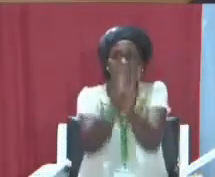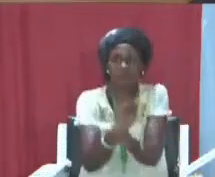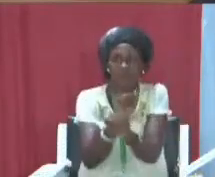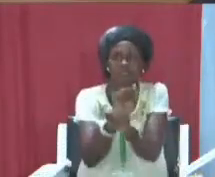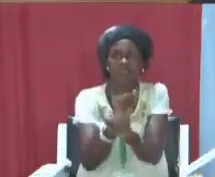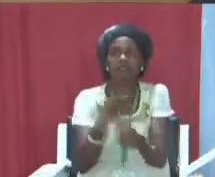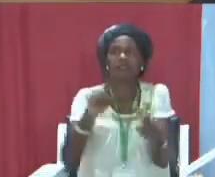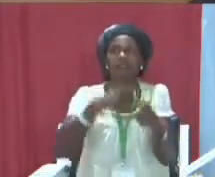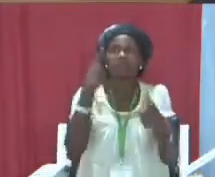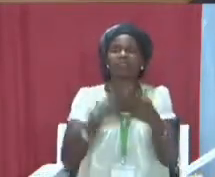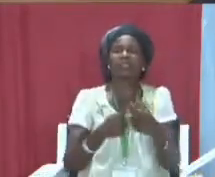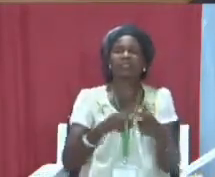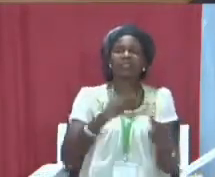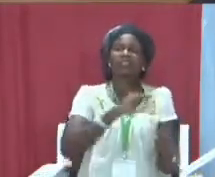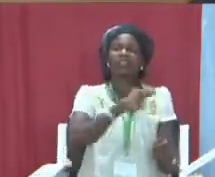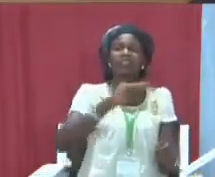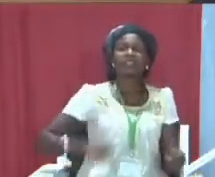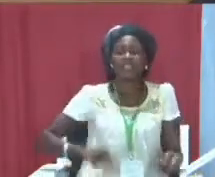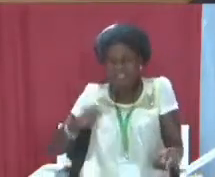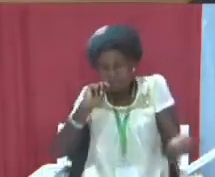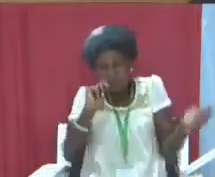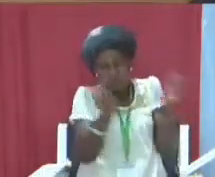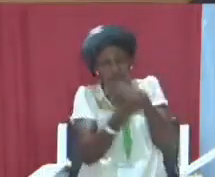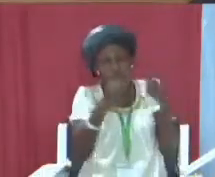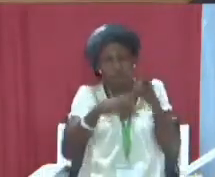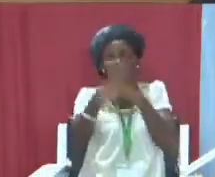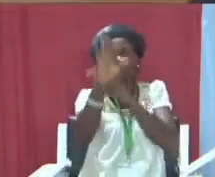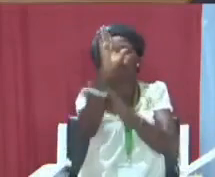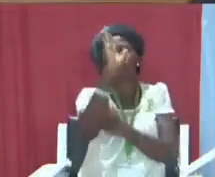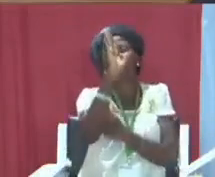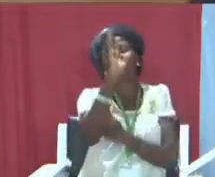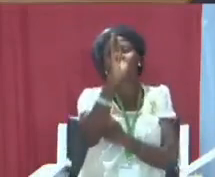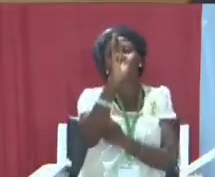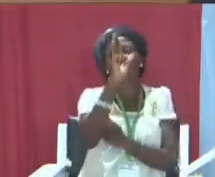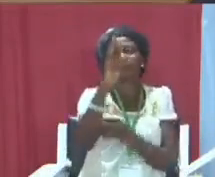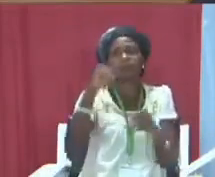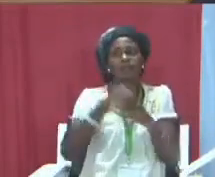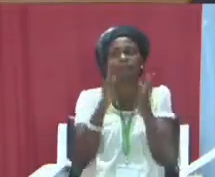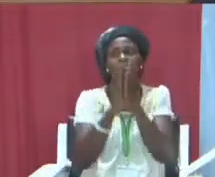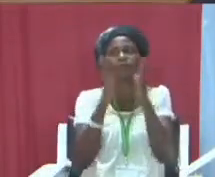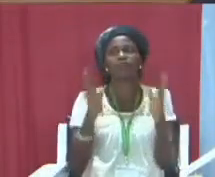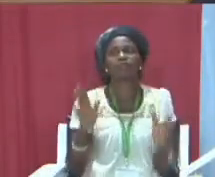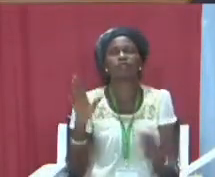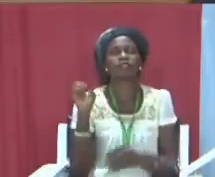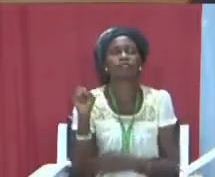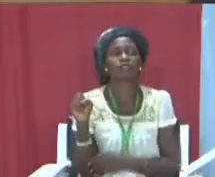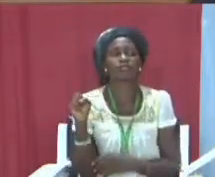Then Ezekiel turned to God in prayers.